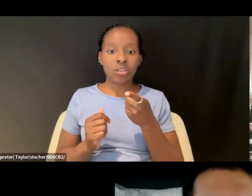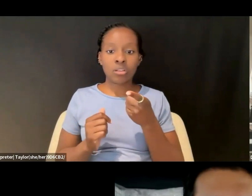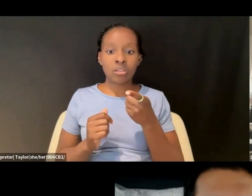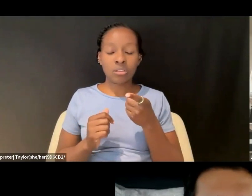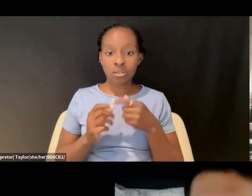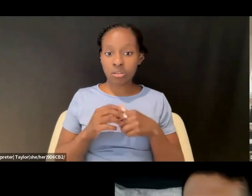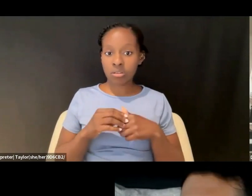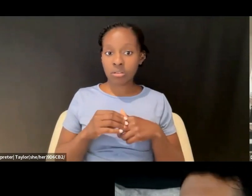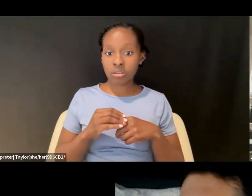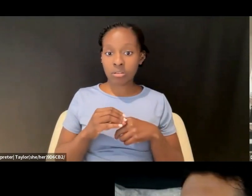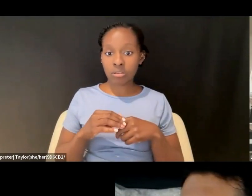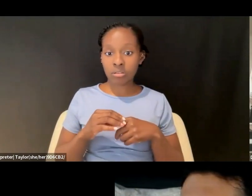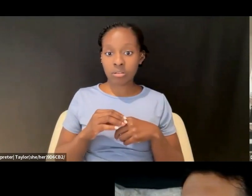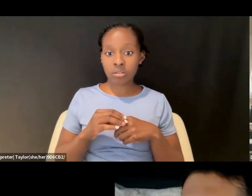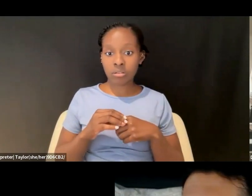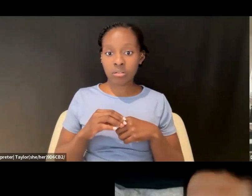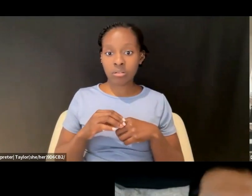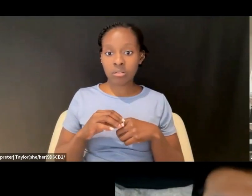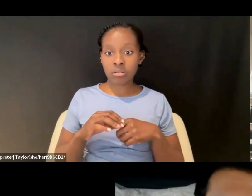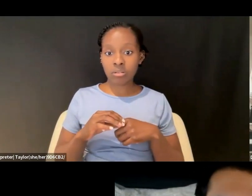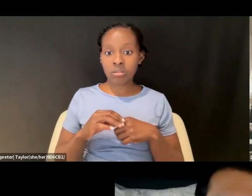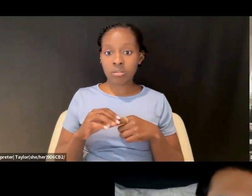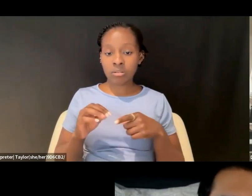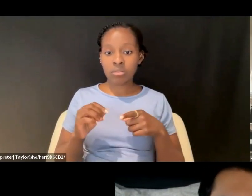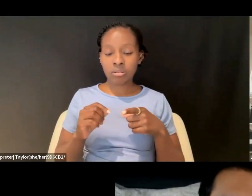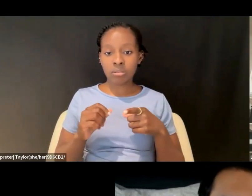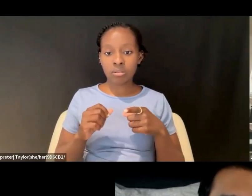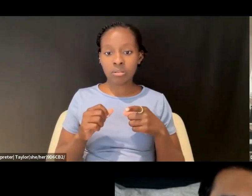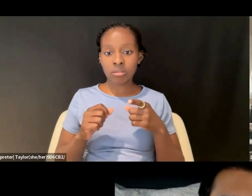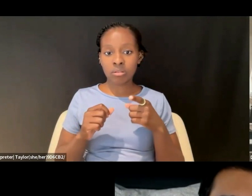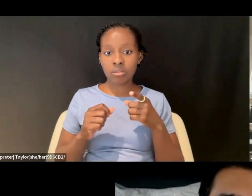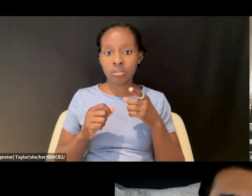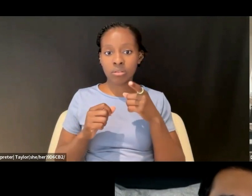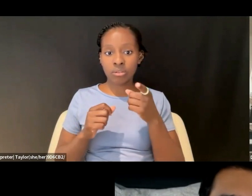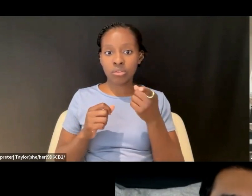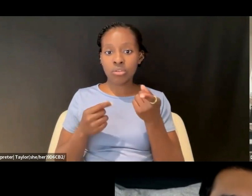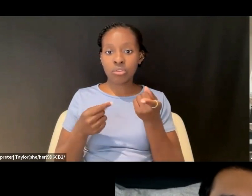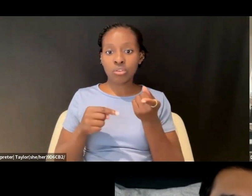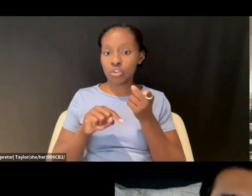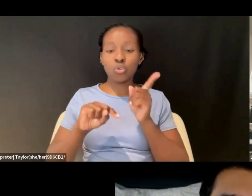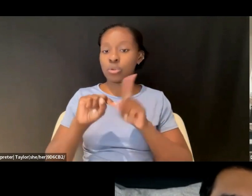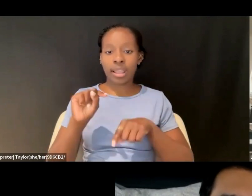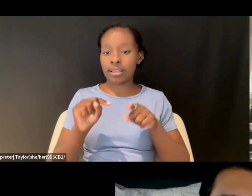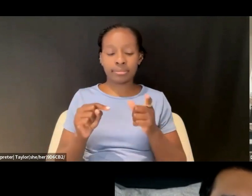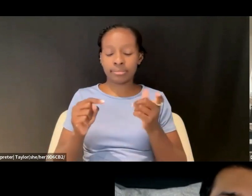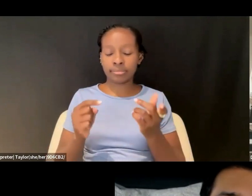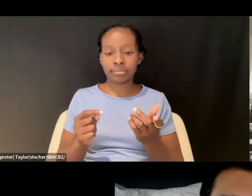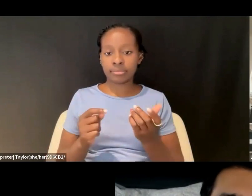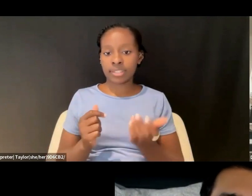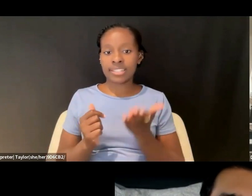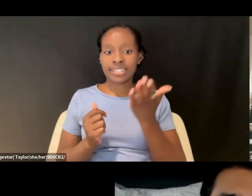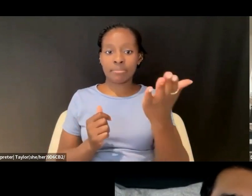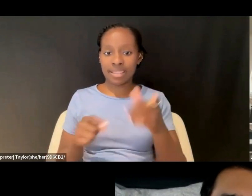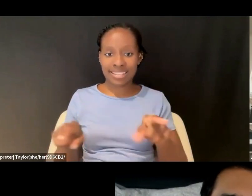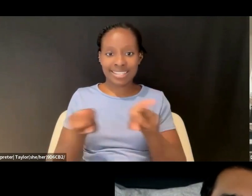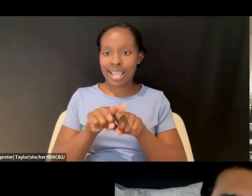the same abstract to both society, to more than one society. You can submit different abstracts, but